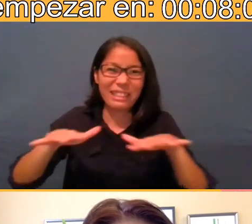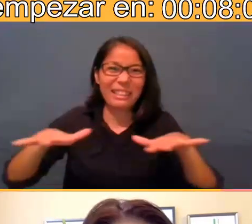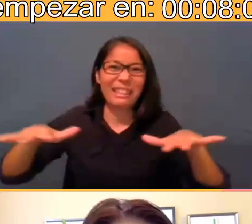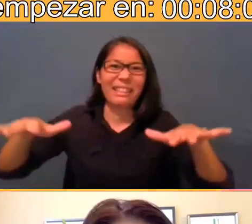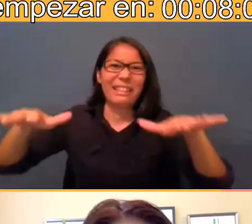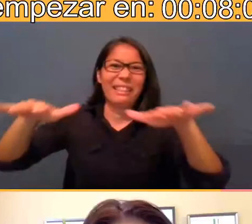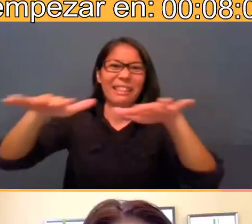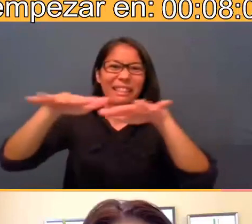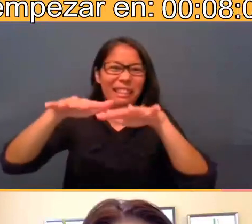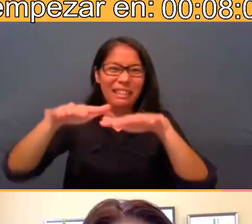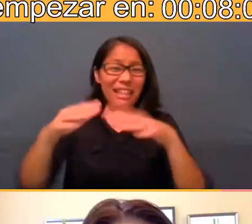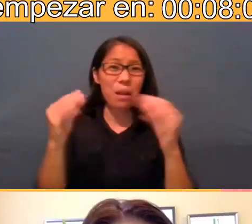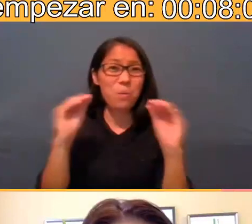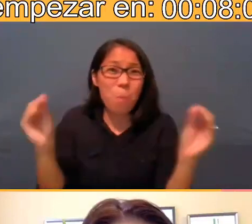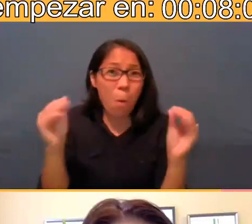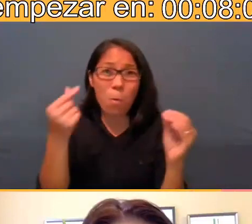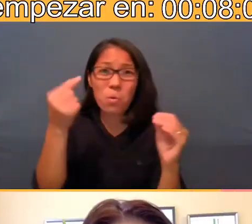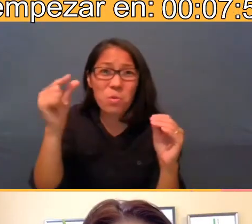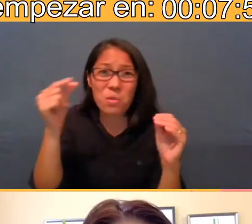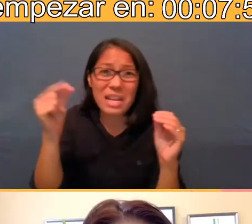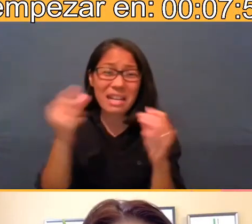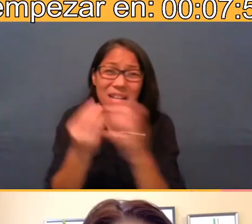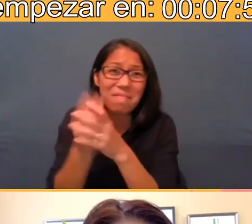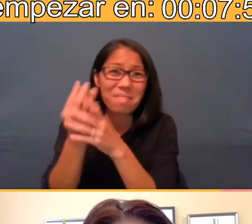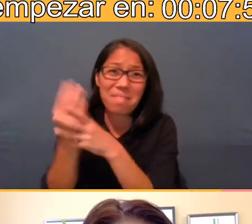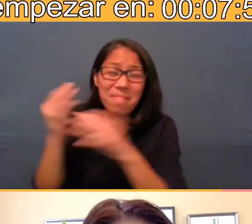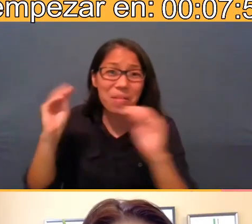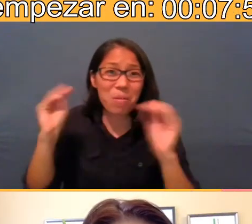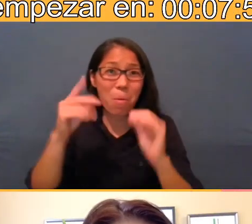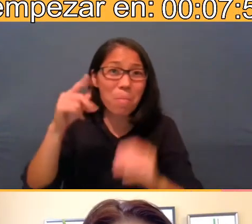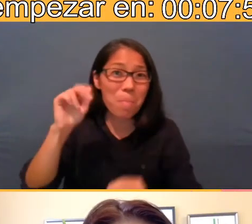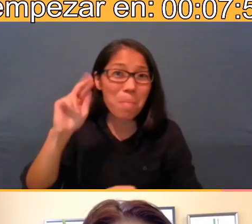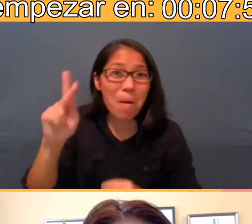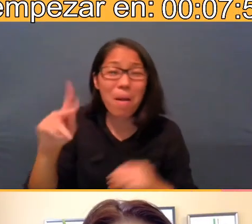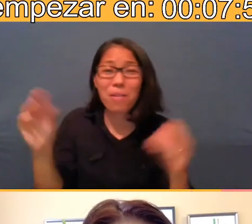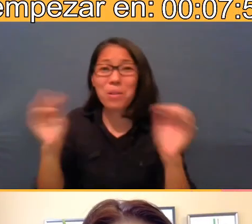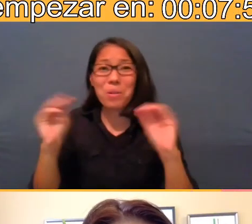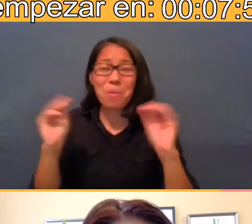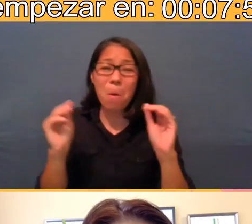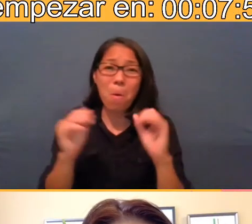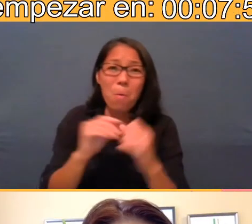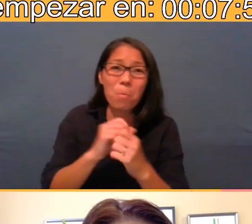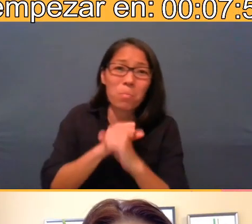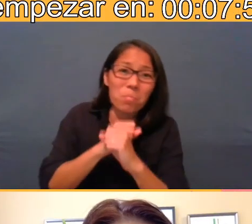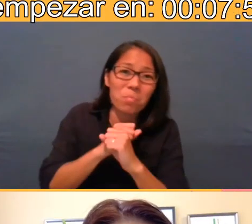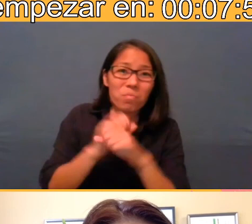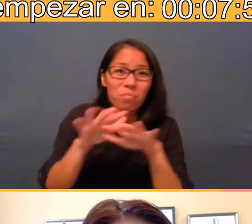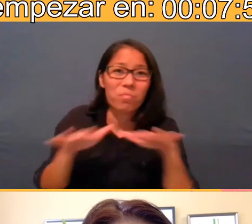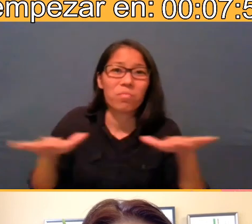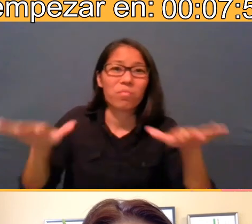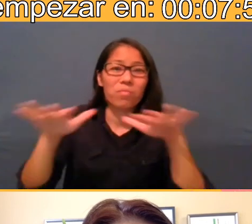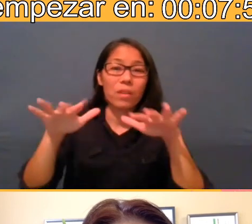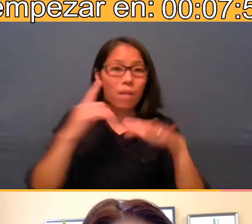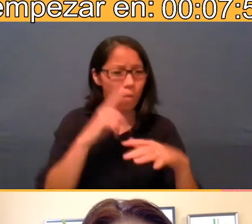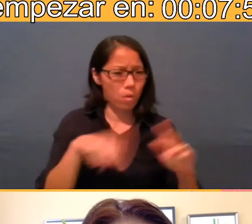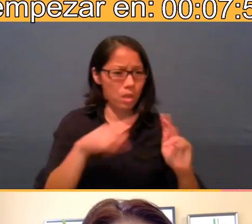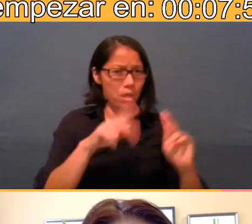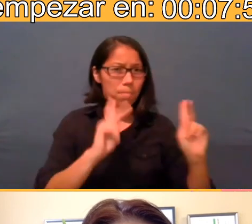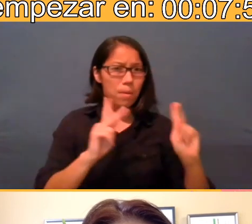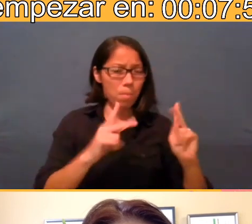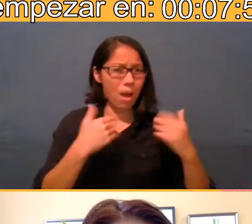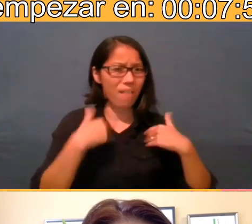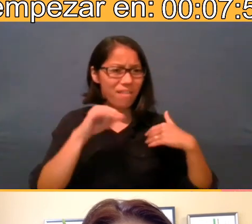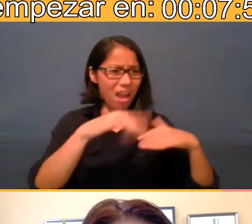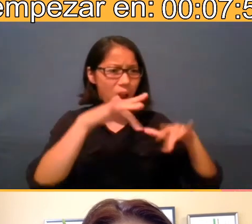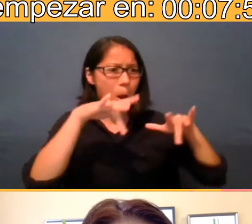of greenery around there. There's not a lot of parks. There's not a lot of places for that sort of refuge. And then for these people to take an empty